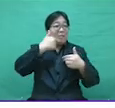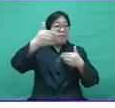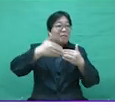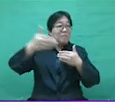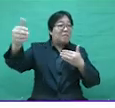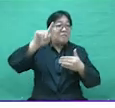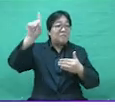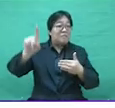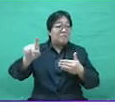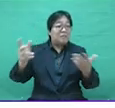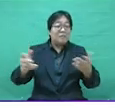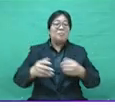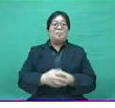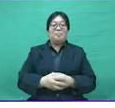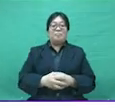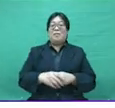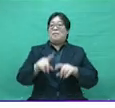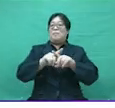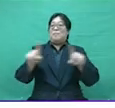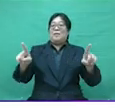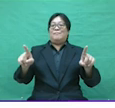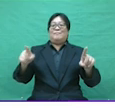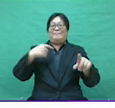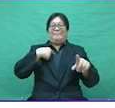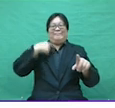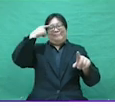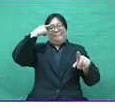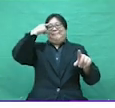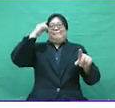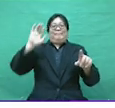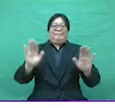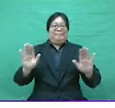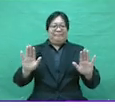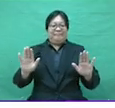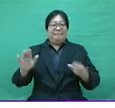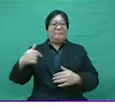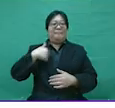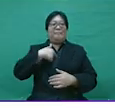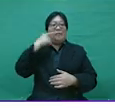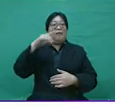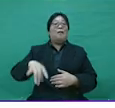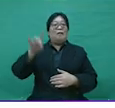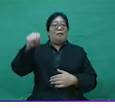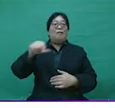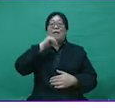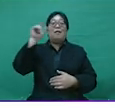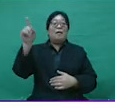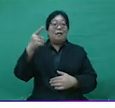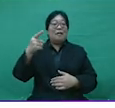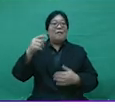longer time. But by not thinking about that, we